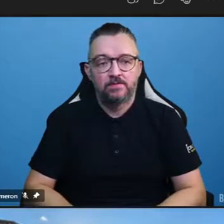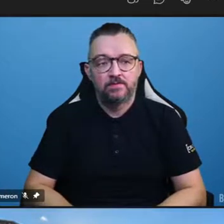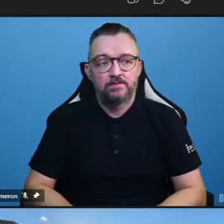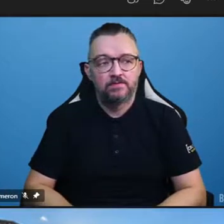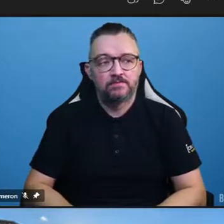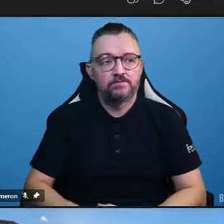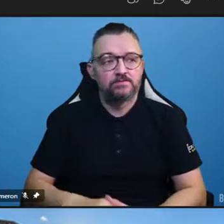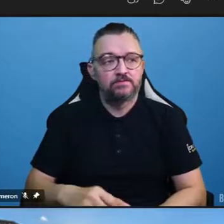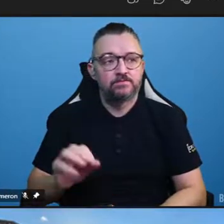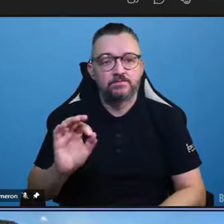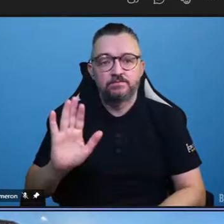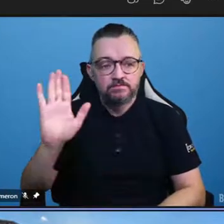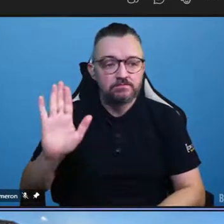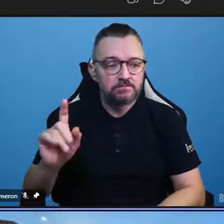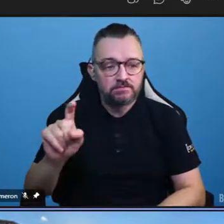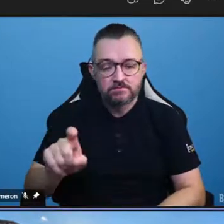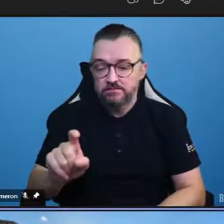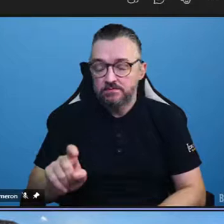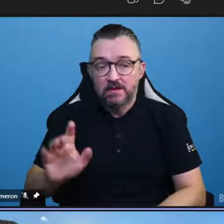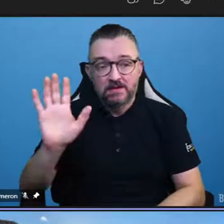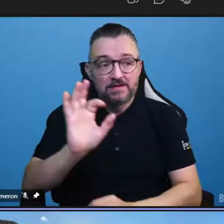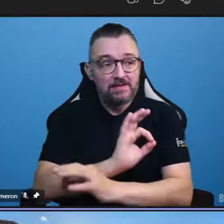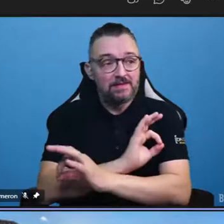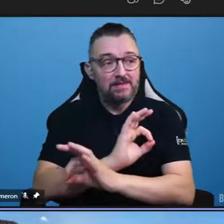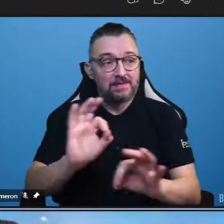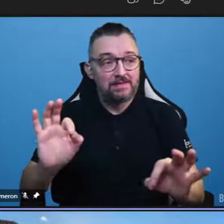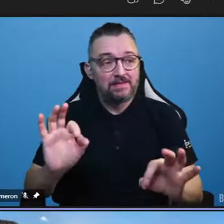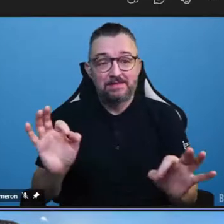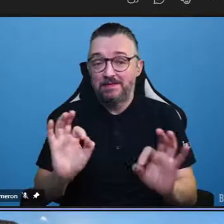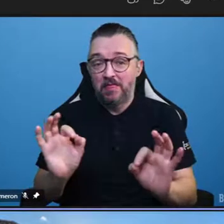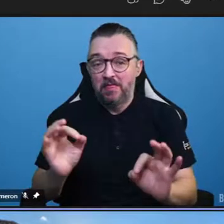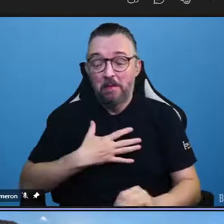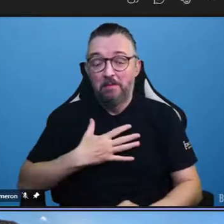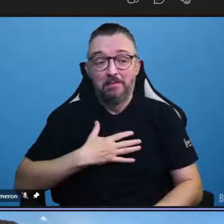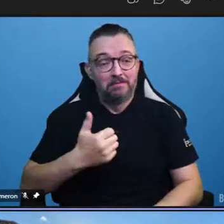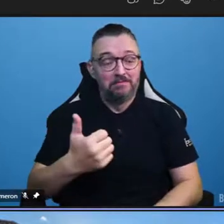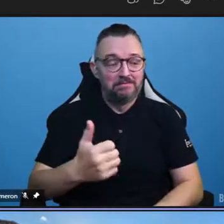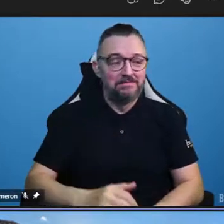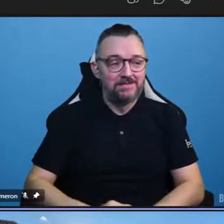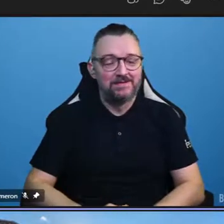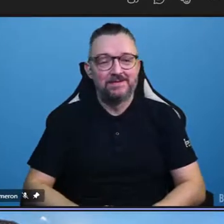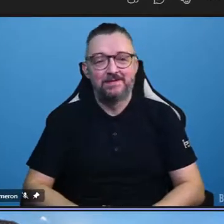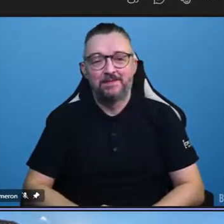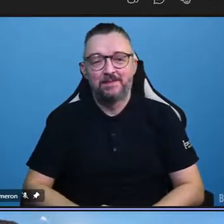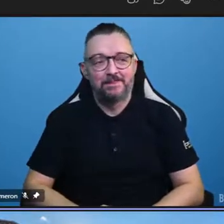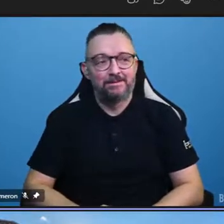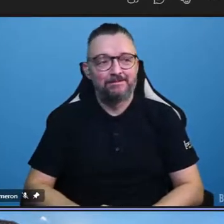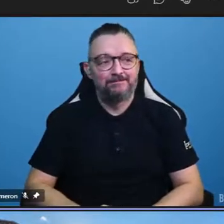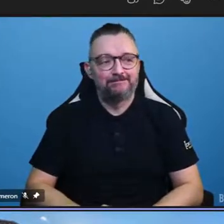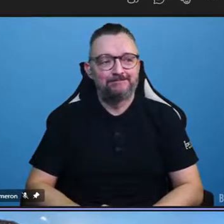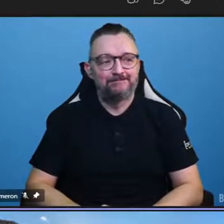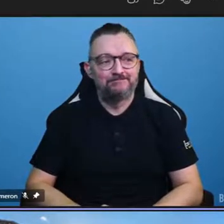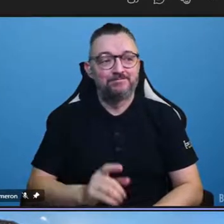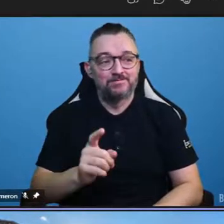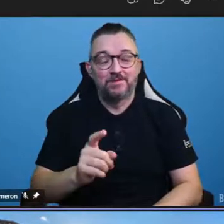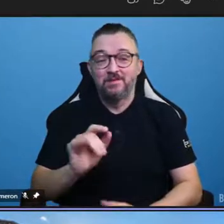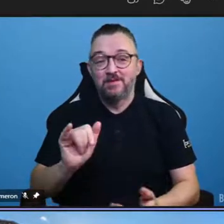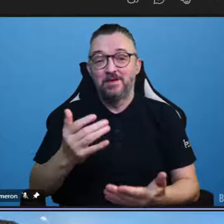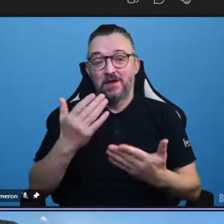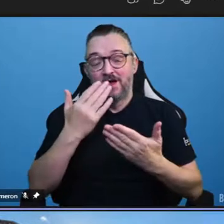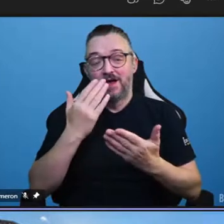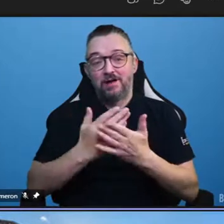No hands, Chair. Nobody wants to ask any questions. Well, that must reflect on the fact